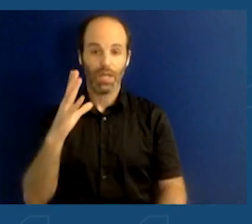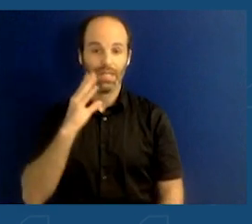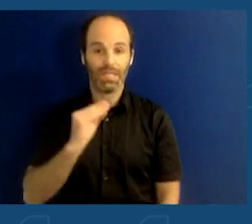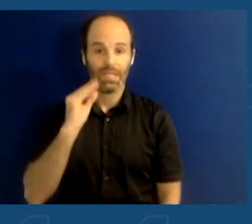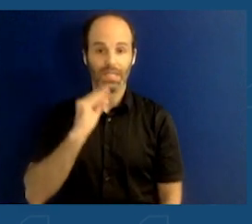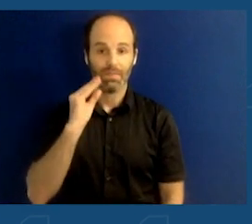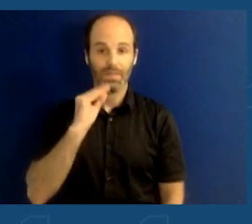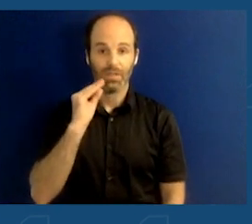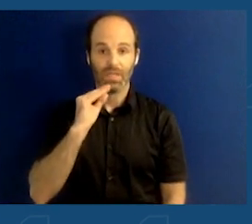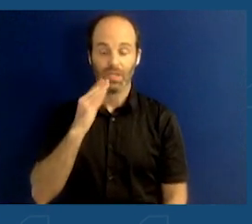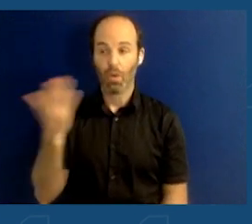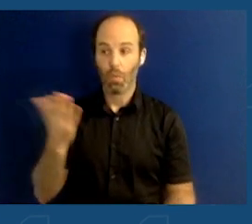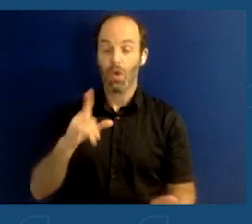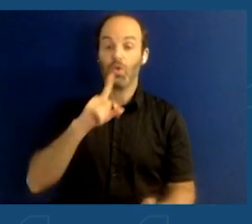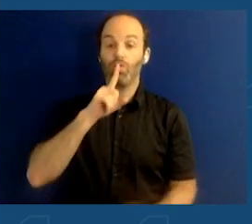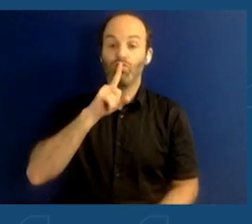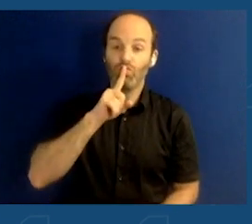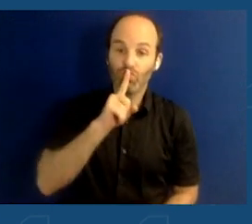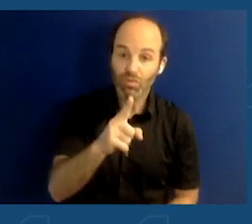what really happened.